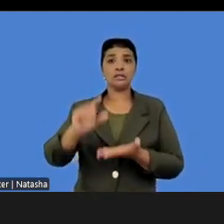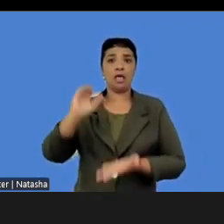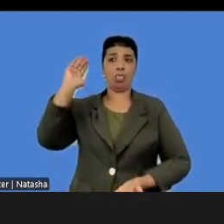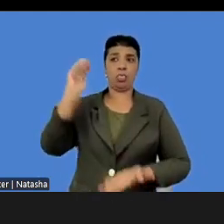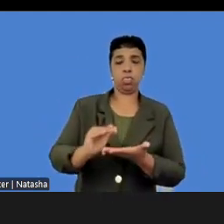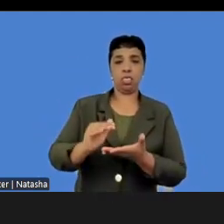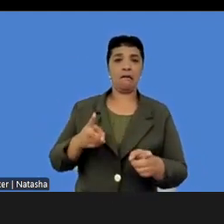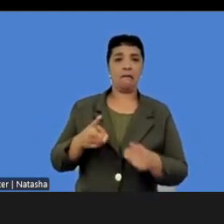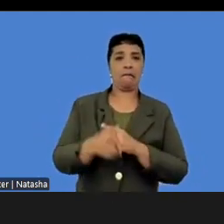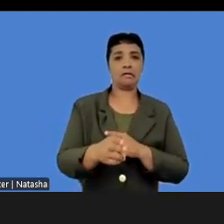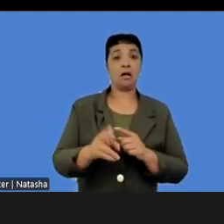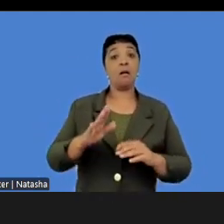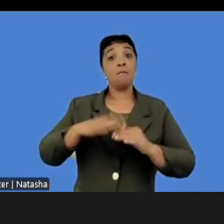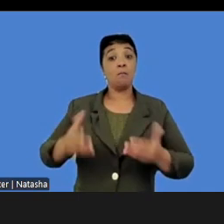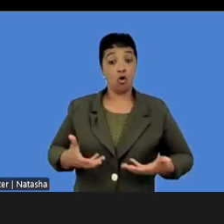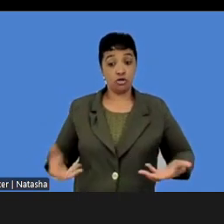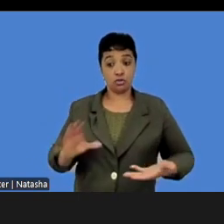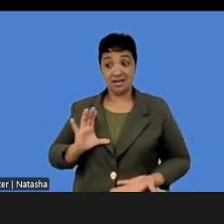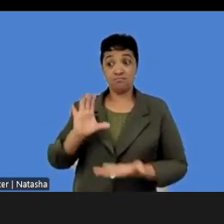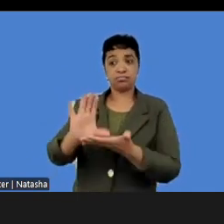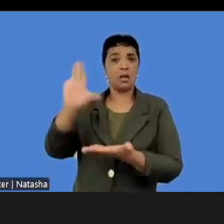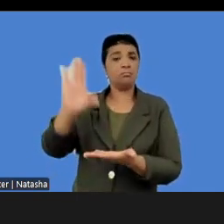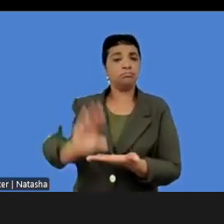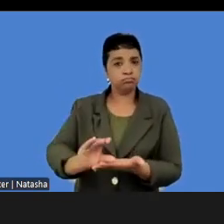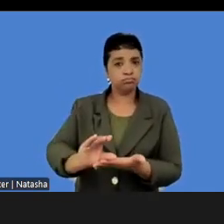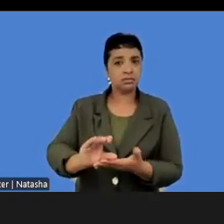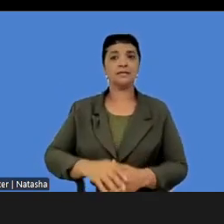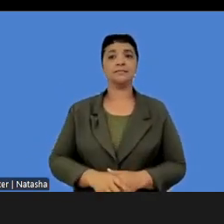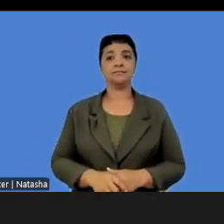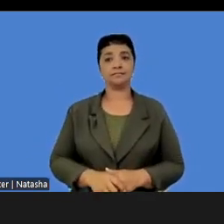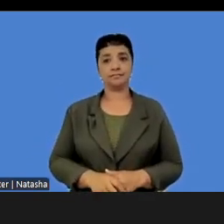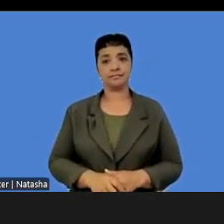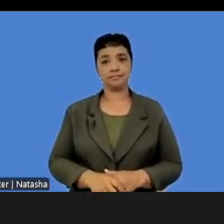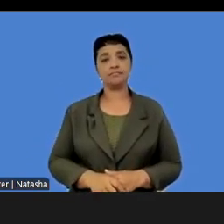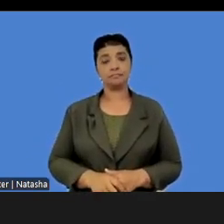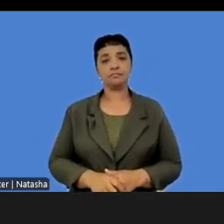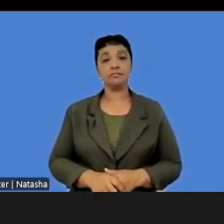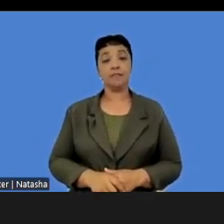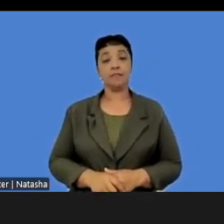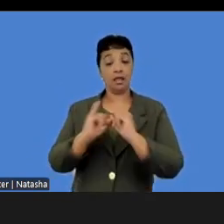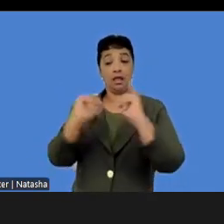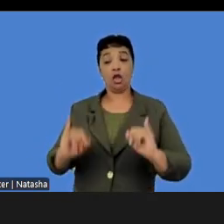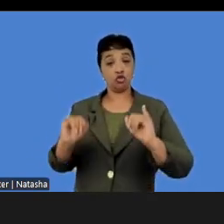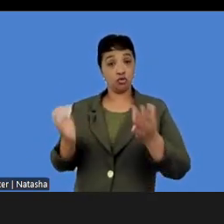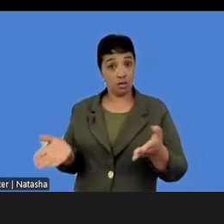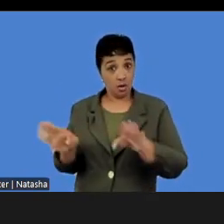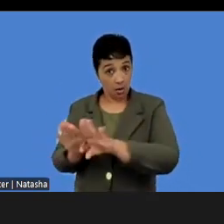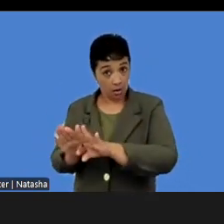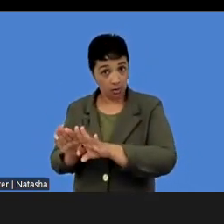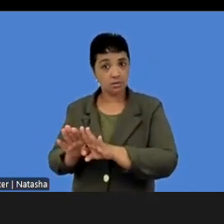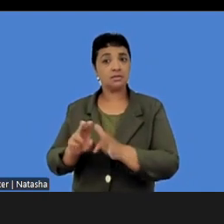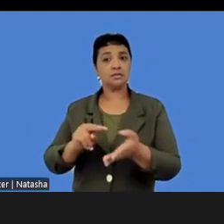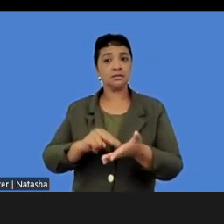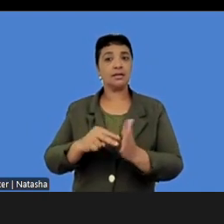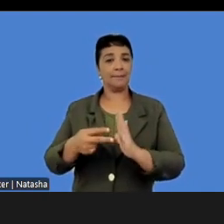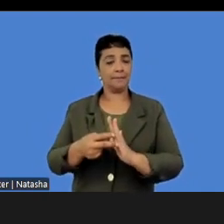being made available. And for the institutionalization to occur and to take place, costs cannot be